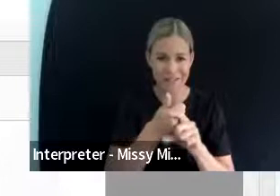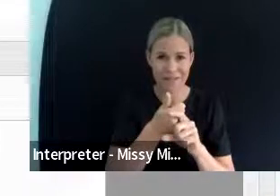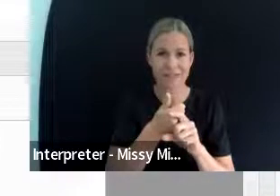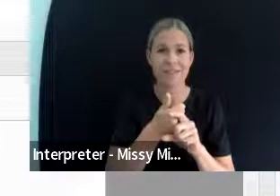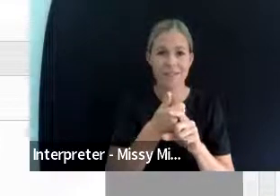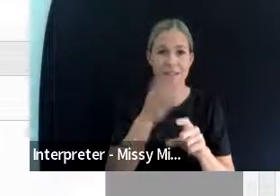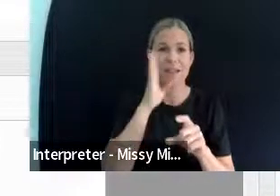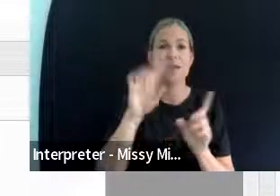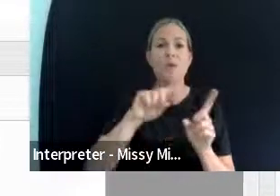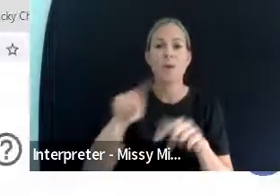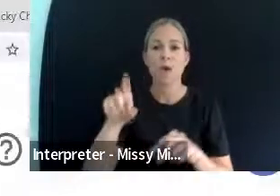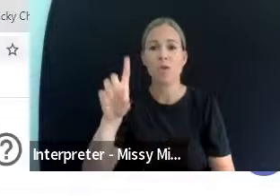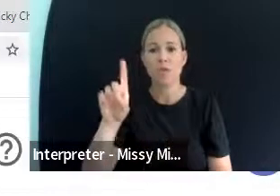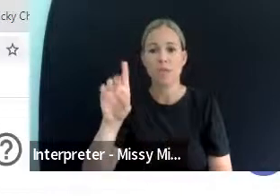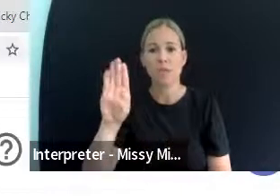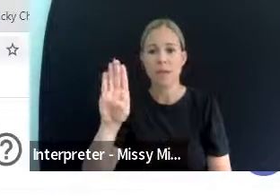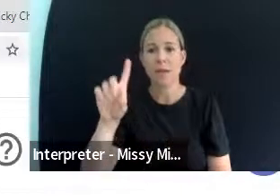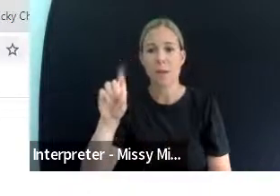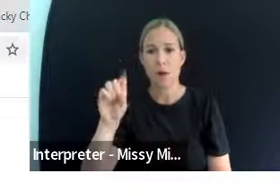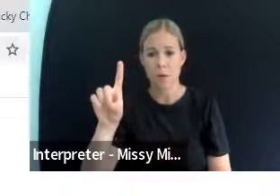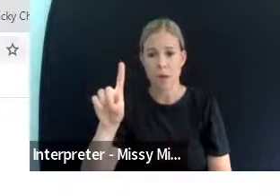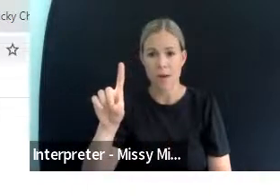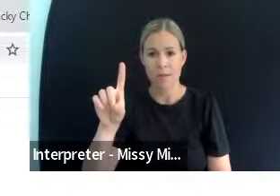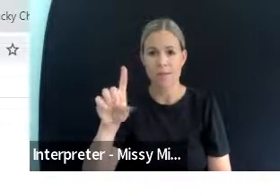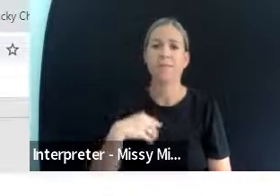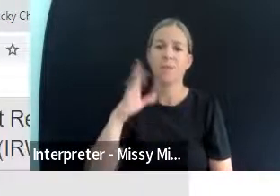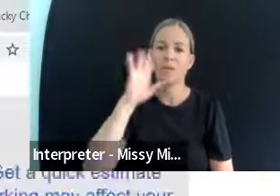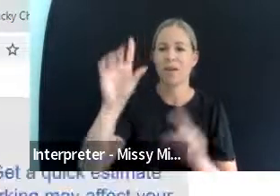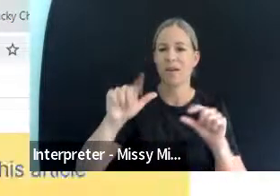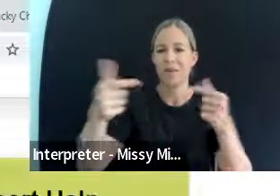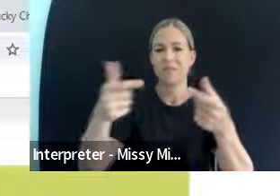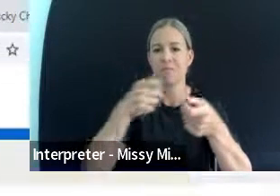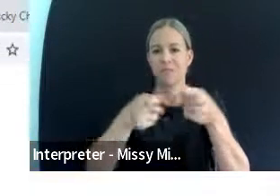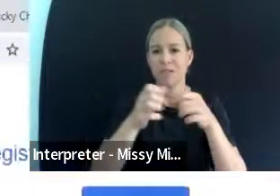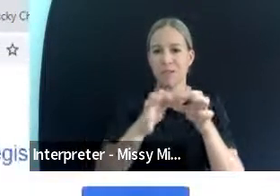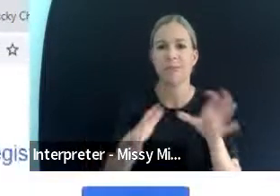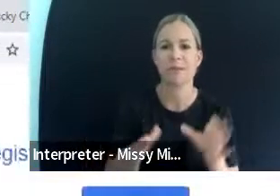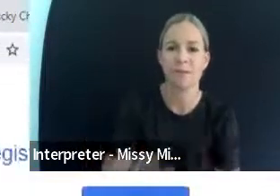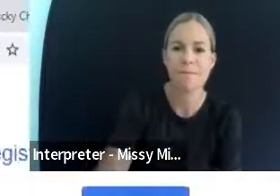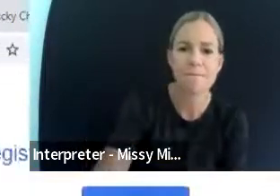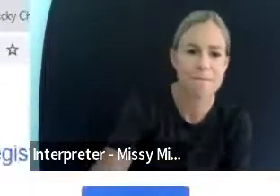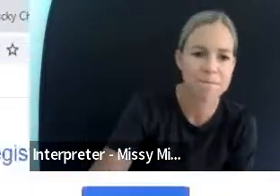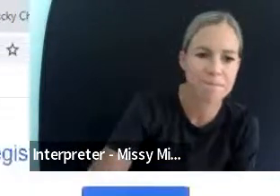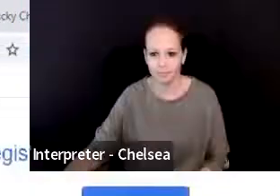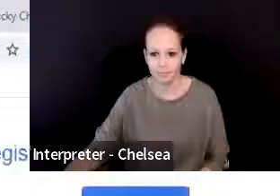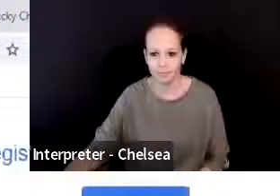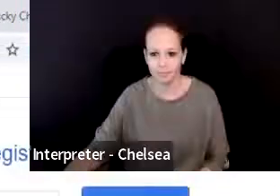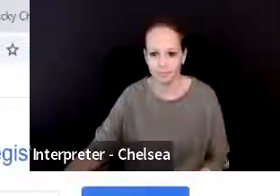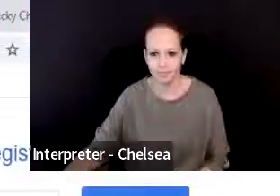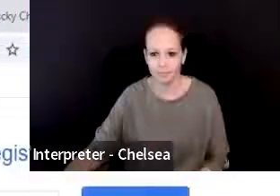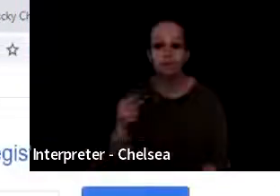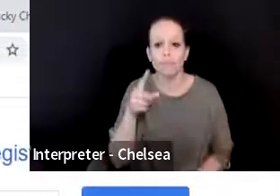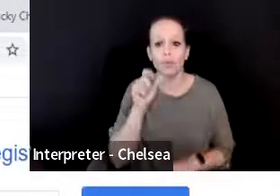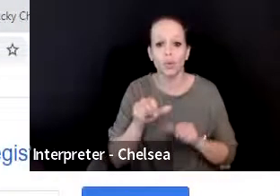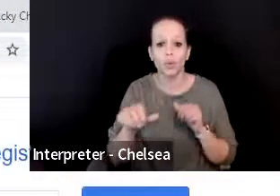you would go to DB 101, because you really can find the answers to your